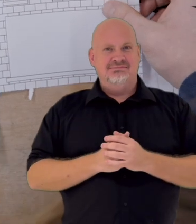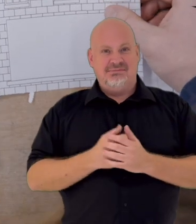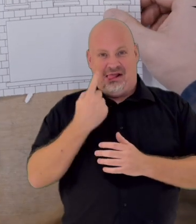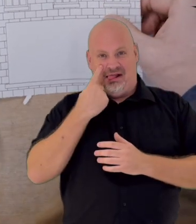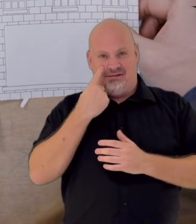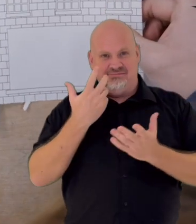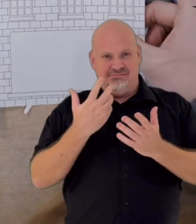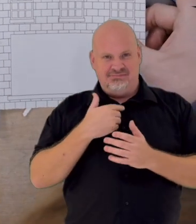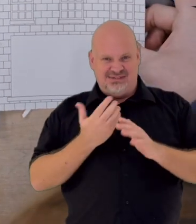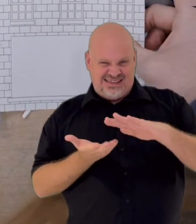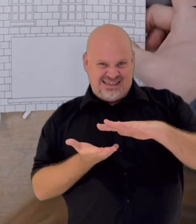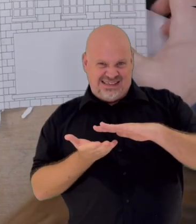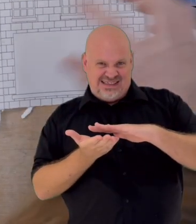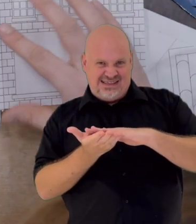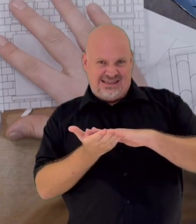in there.